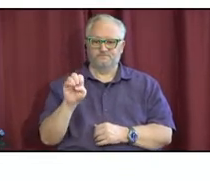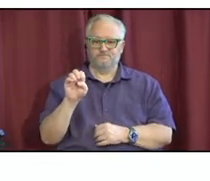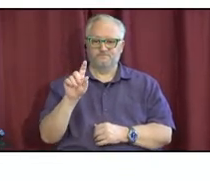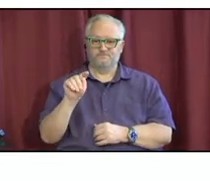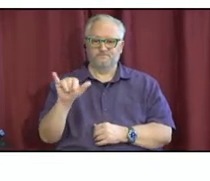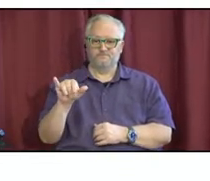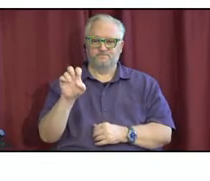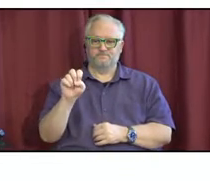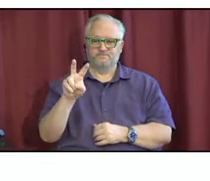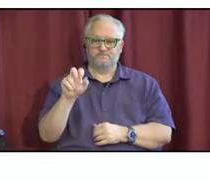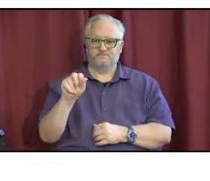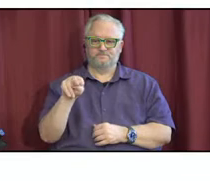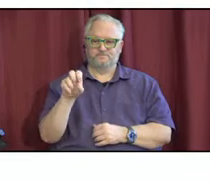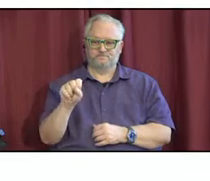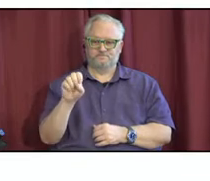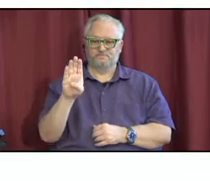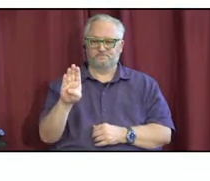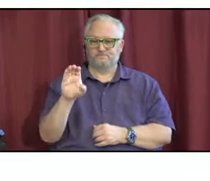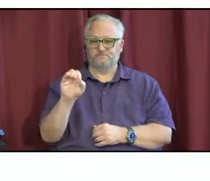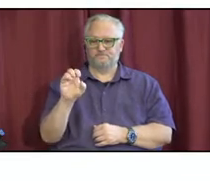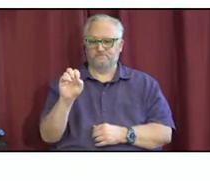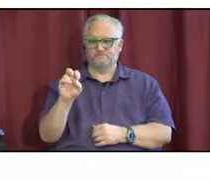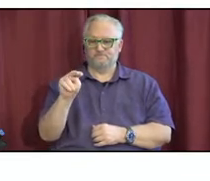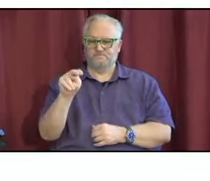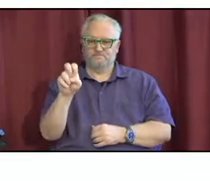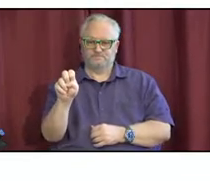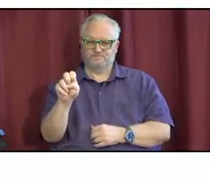Betty Evans Boone.